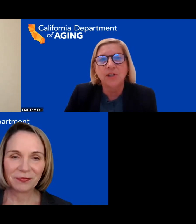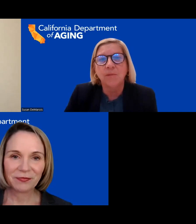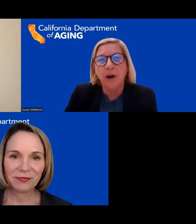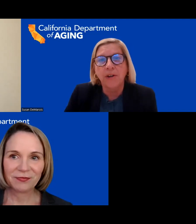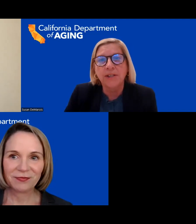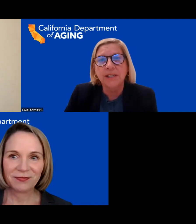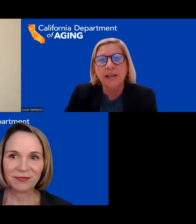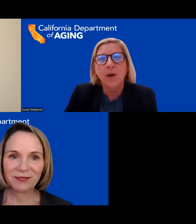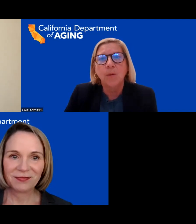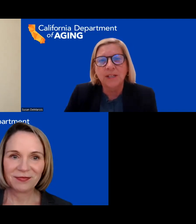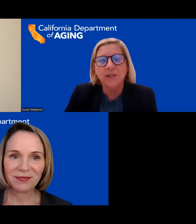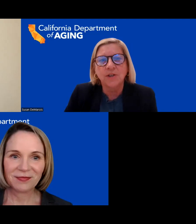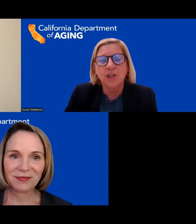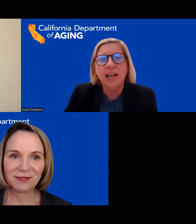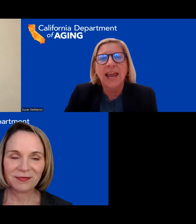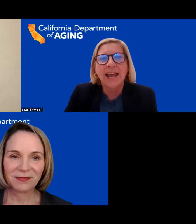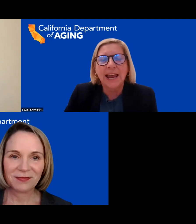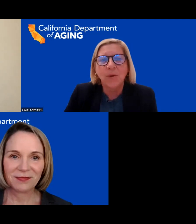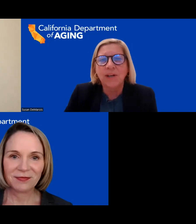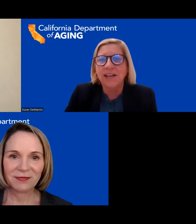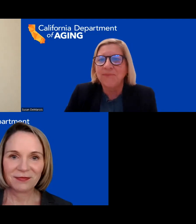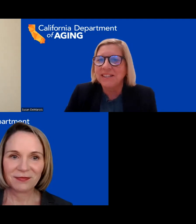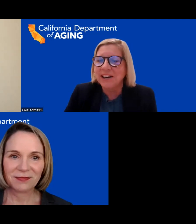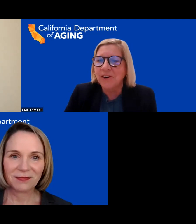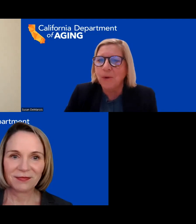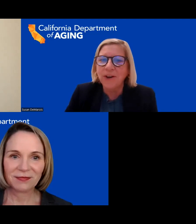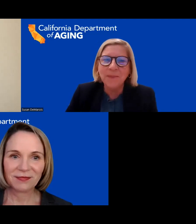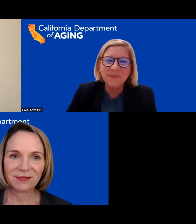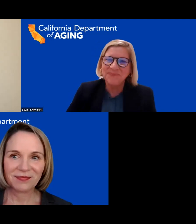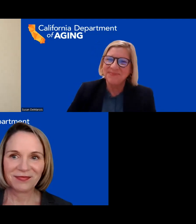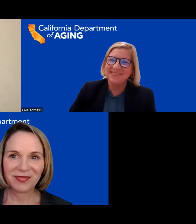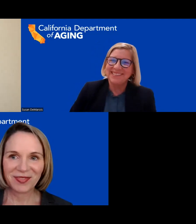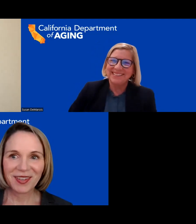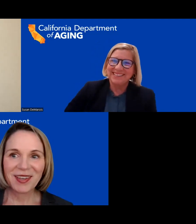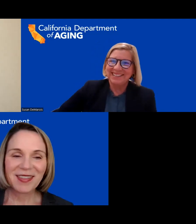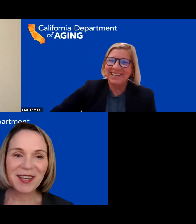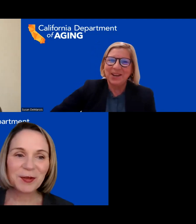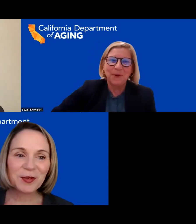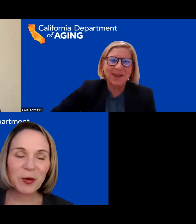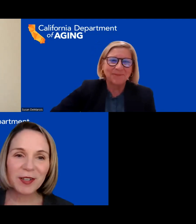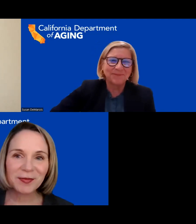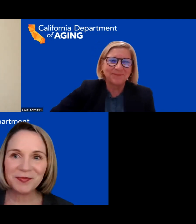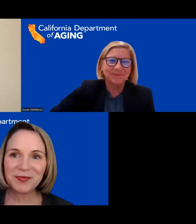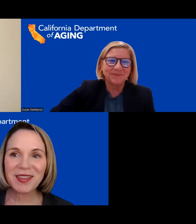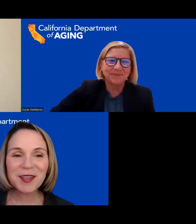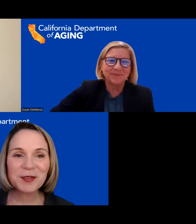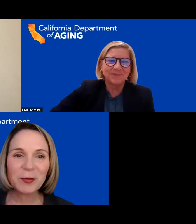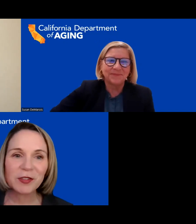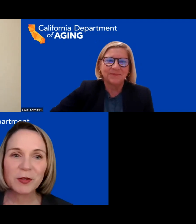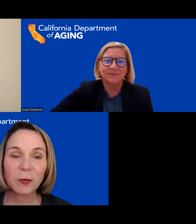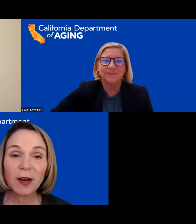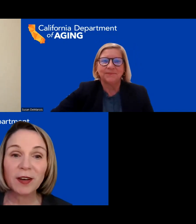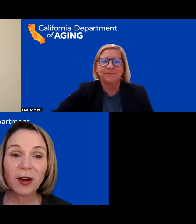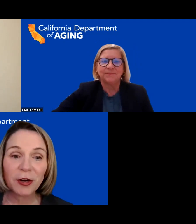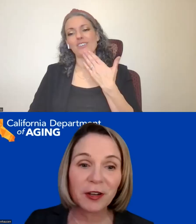the Division of Policy, Research, and Equity. Sarah, welcome. Take it away. So much. Thank you